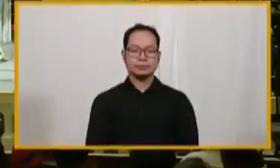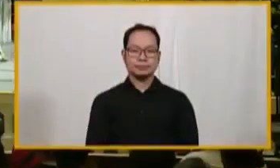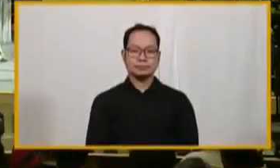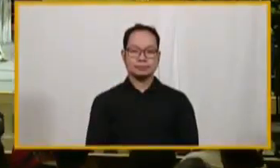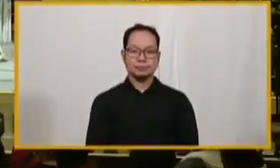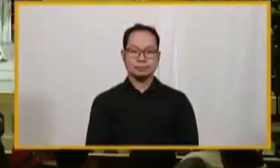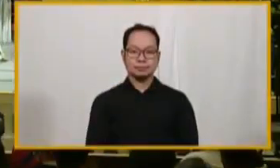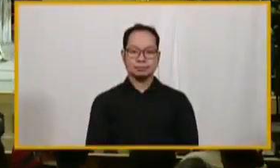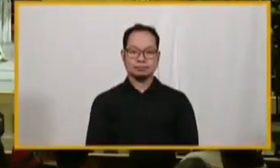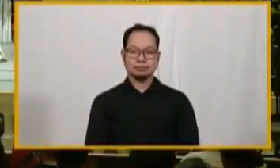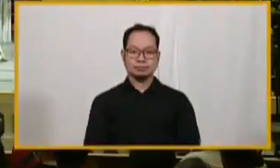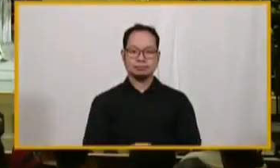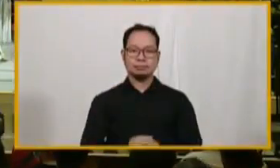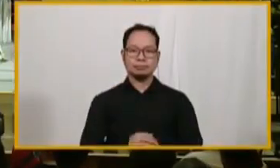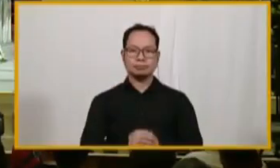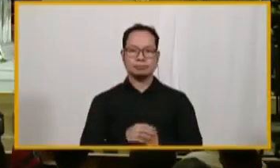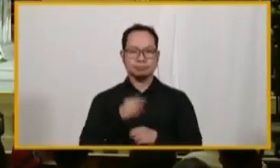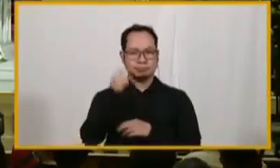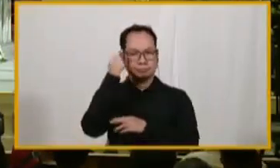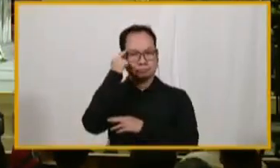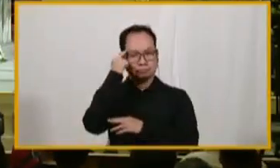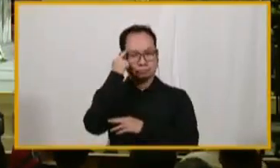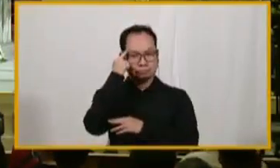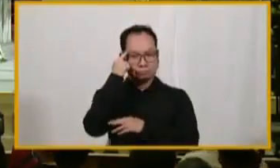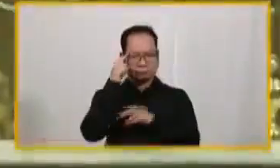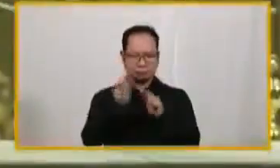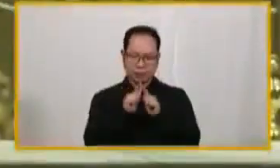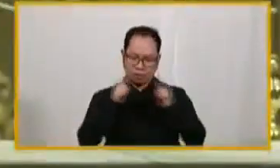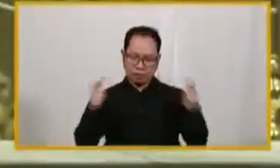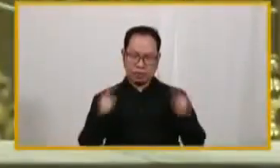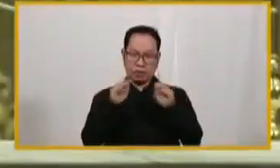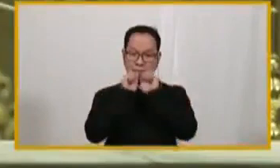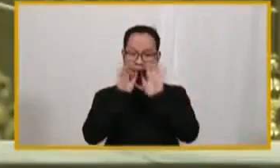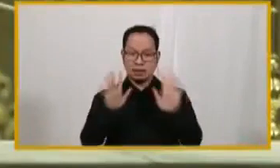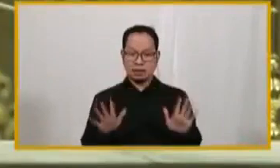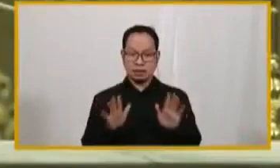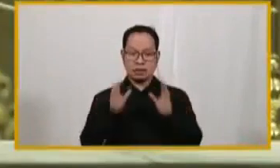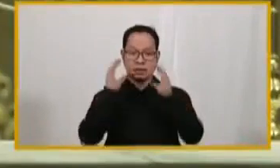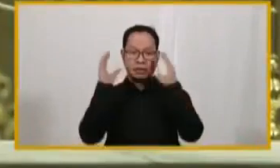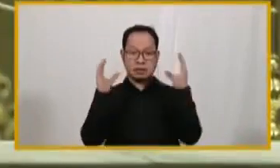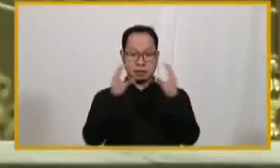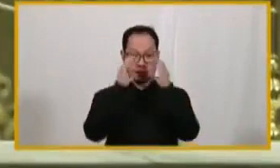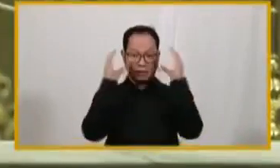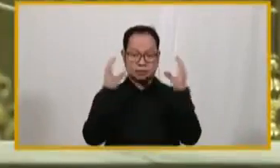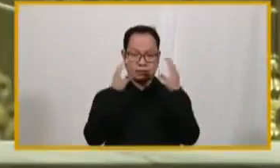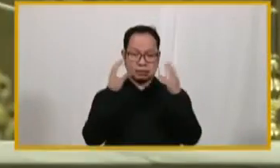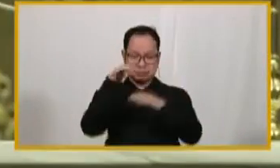I consider it as a great blessing to